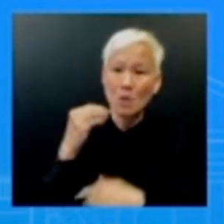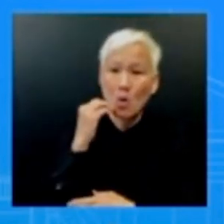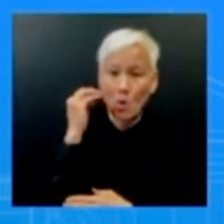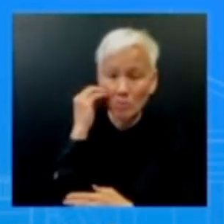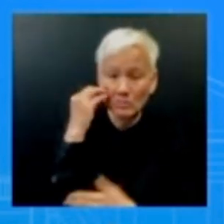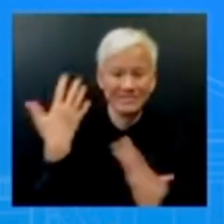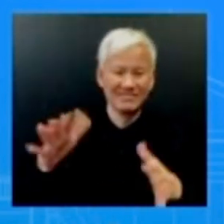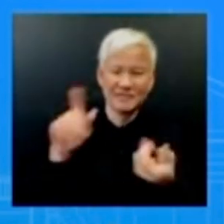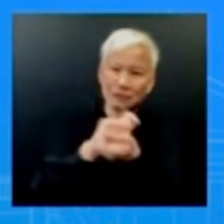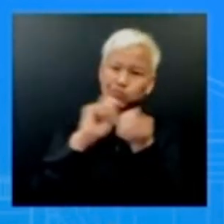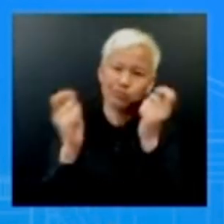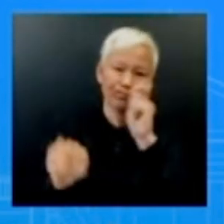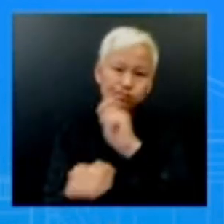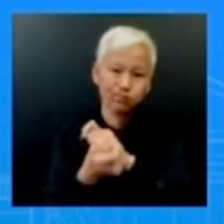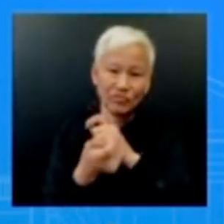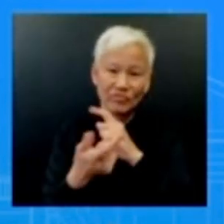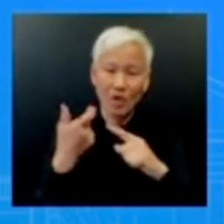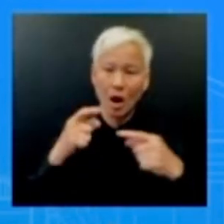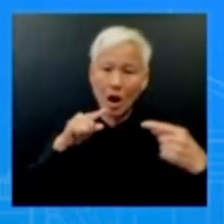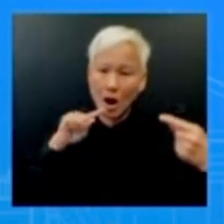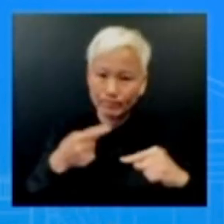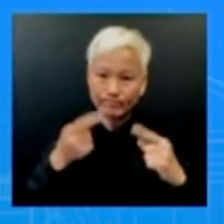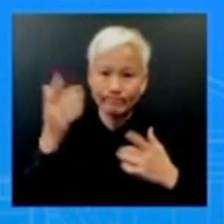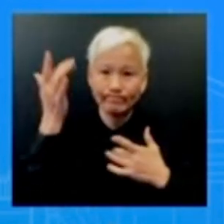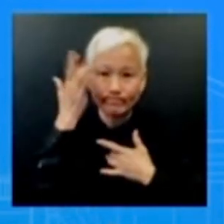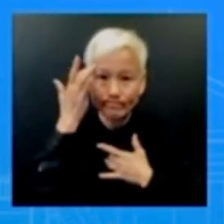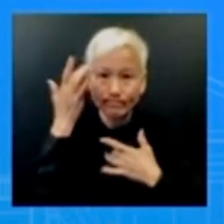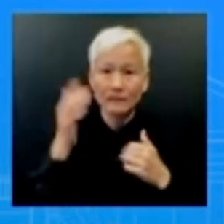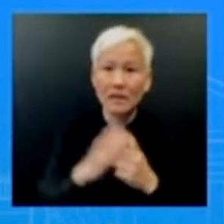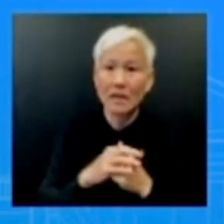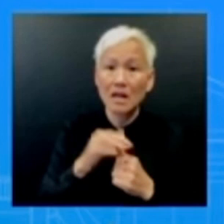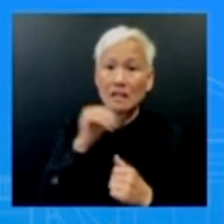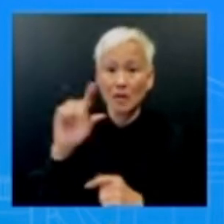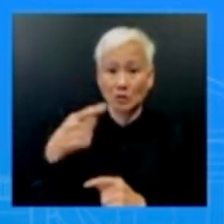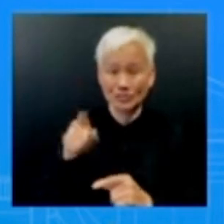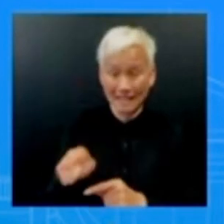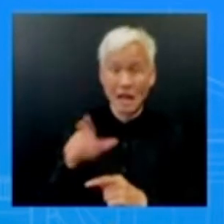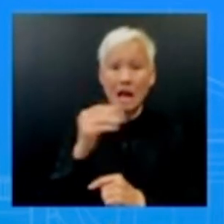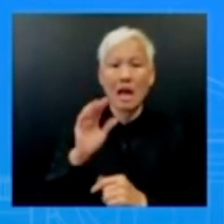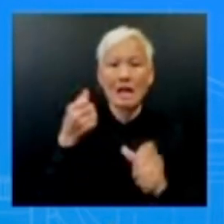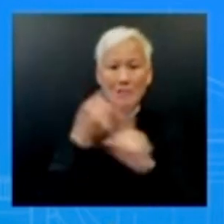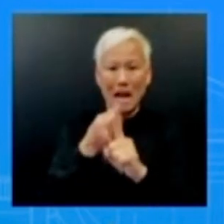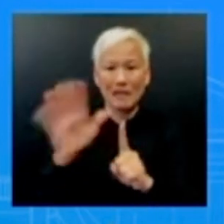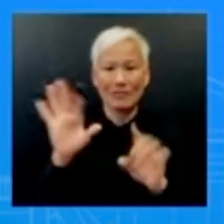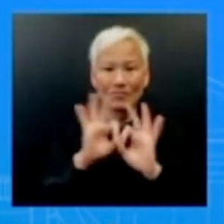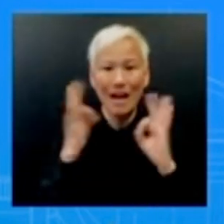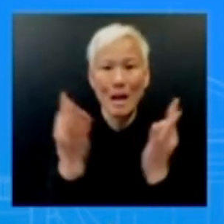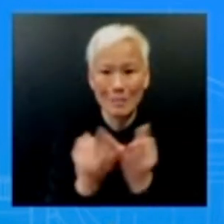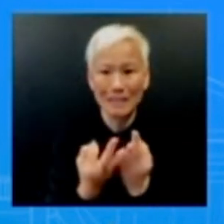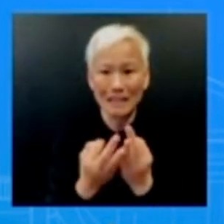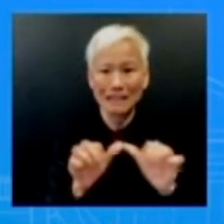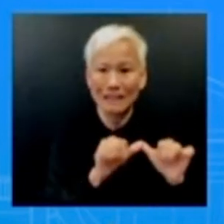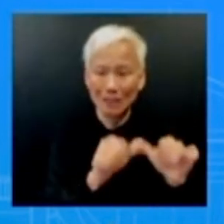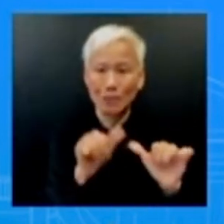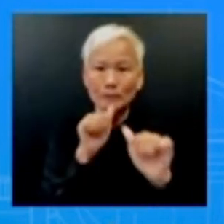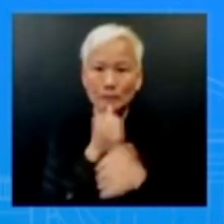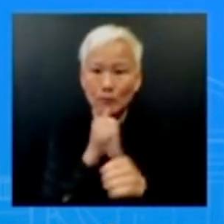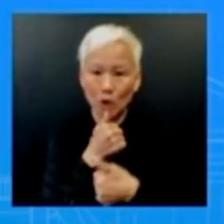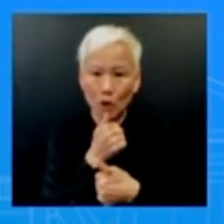not just them, it's their families that continue to suffer, that continue to sacrifice. There's 4,399 chairs